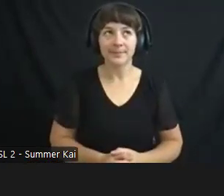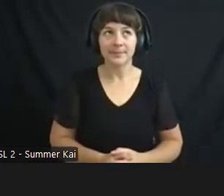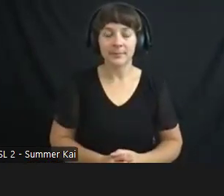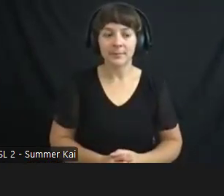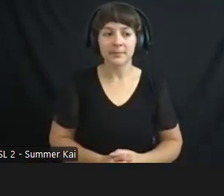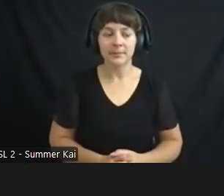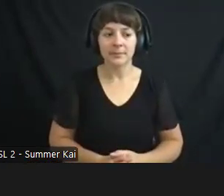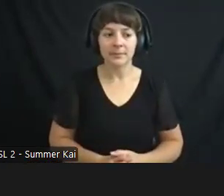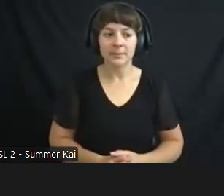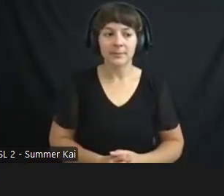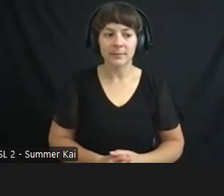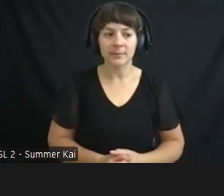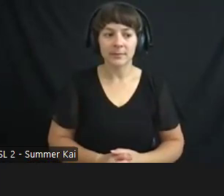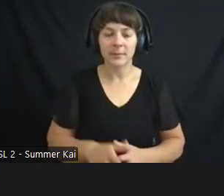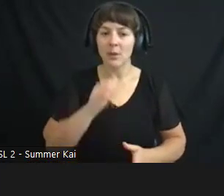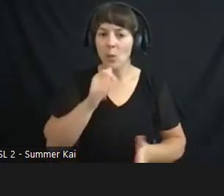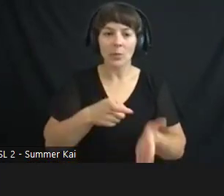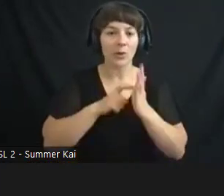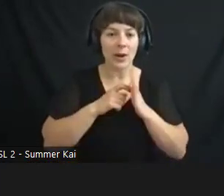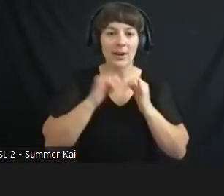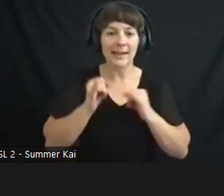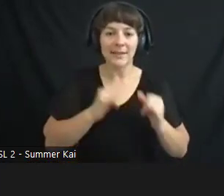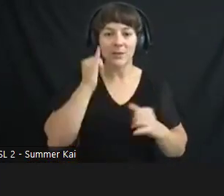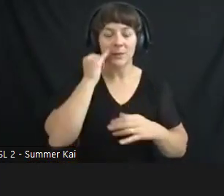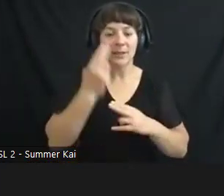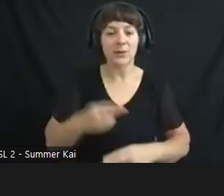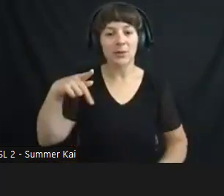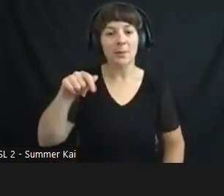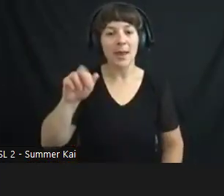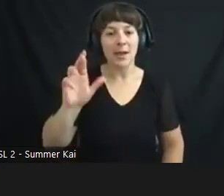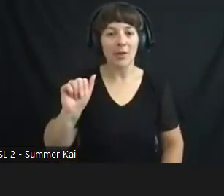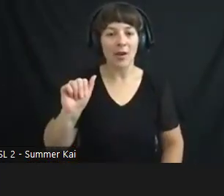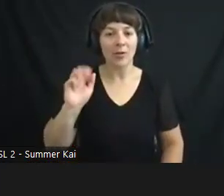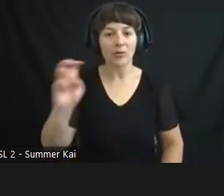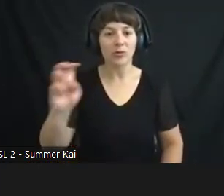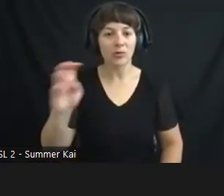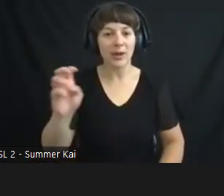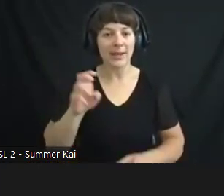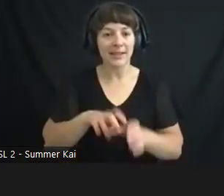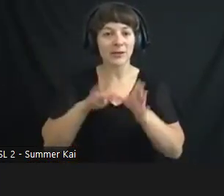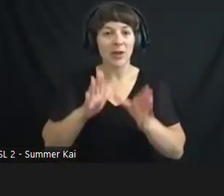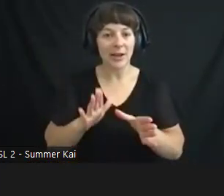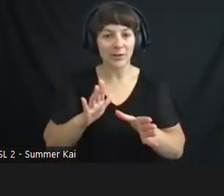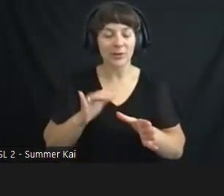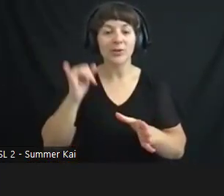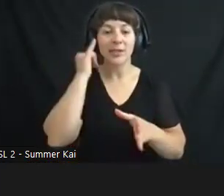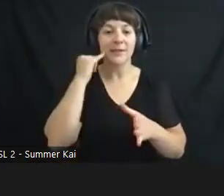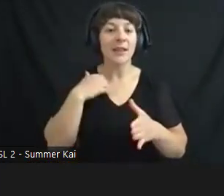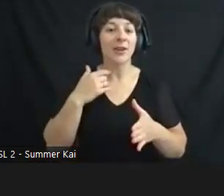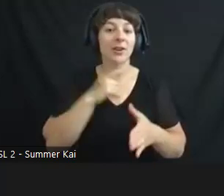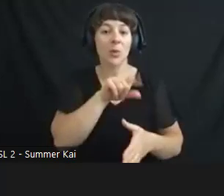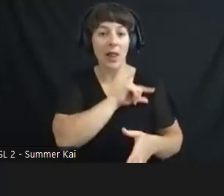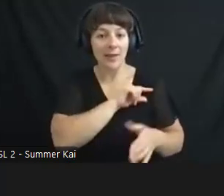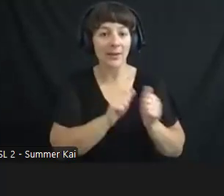individuals who are paratransit riders and who have been deemed eligible on the basis of their disability for